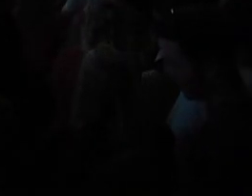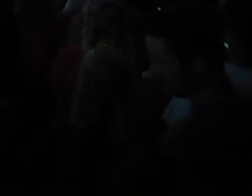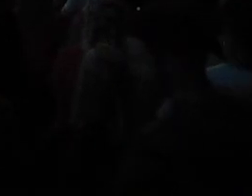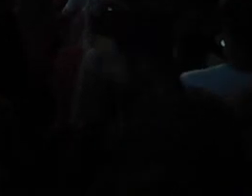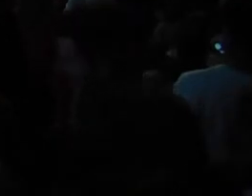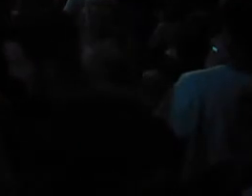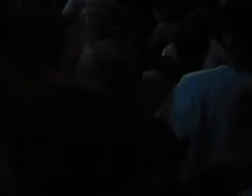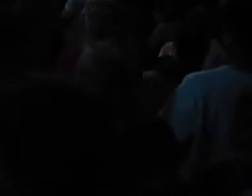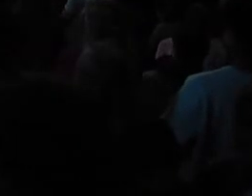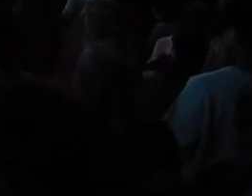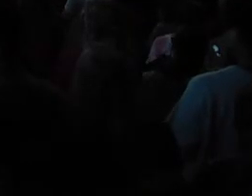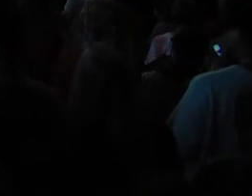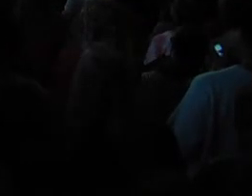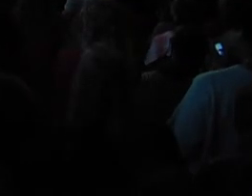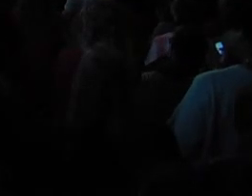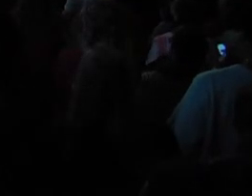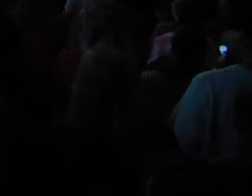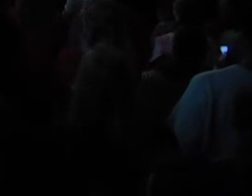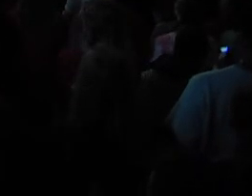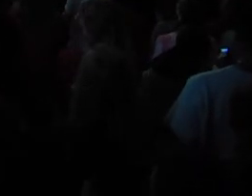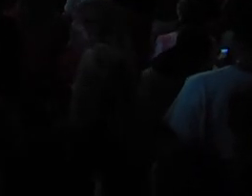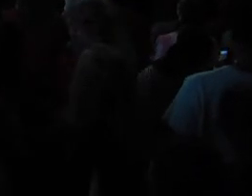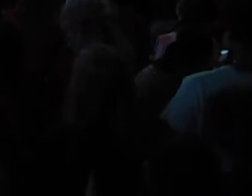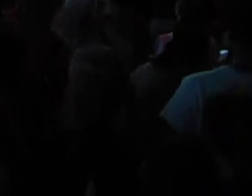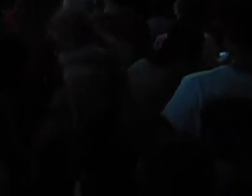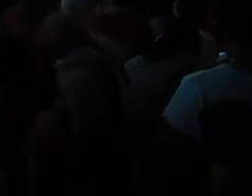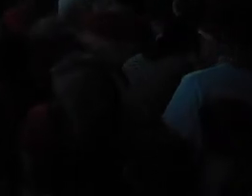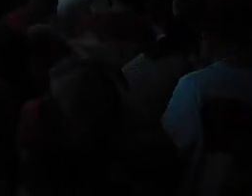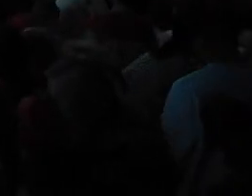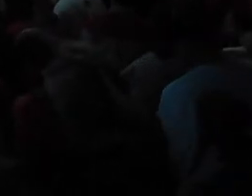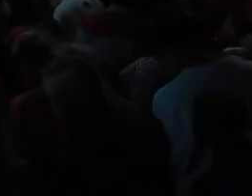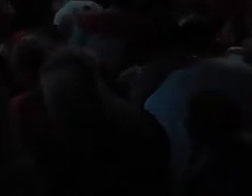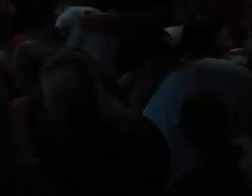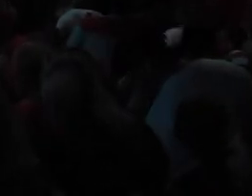Thank you. Everyone can now be seated.